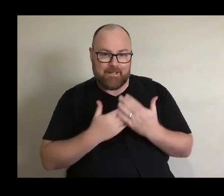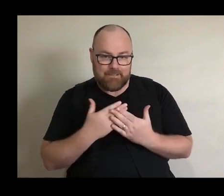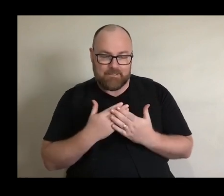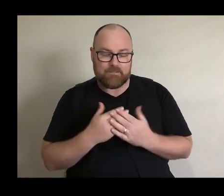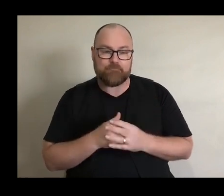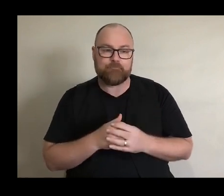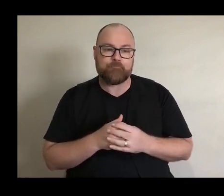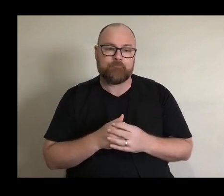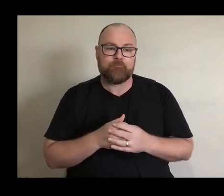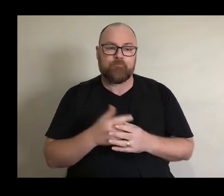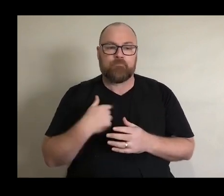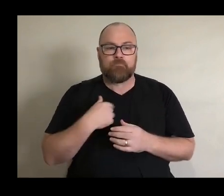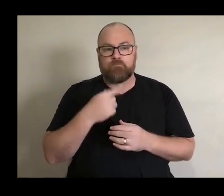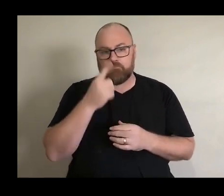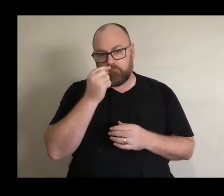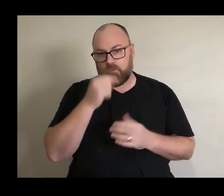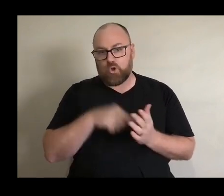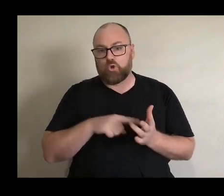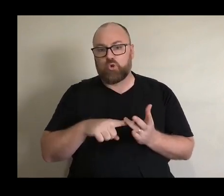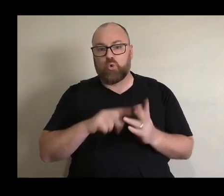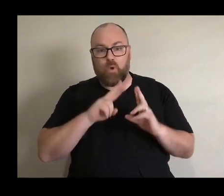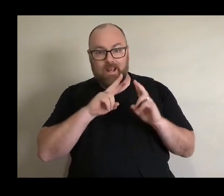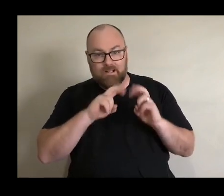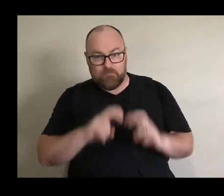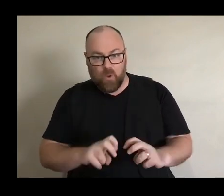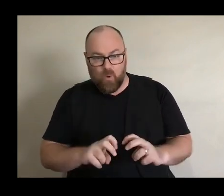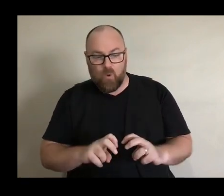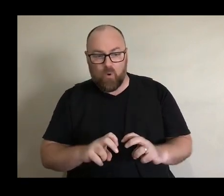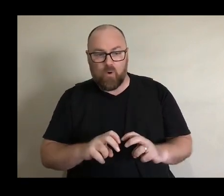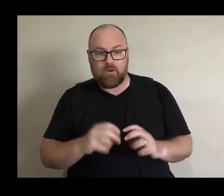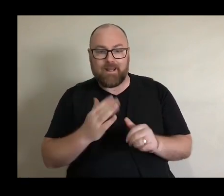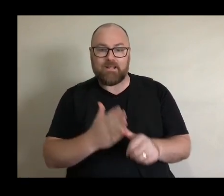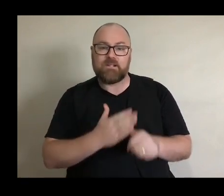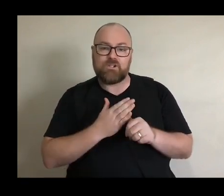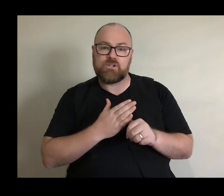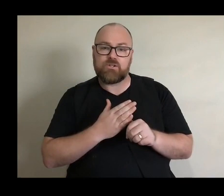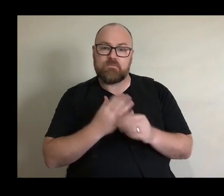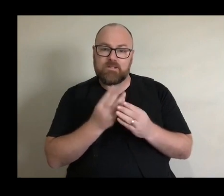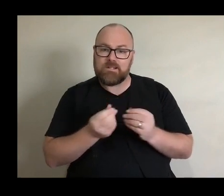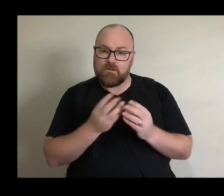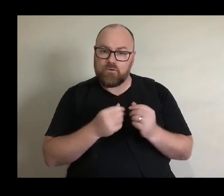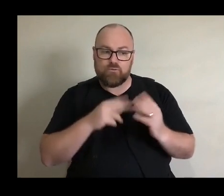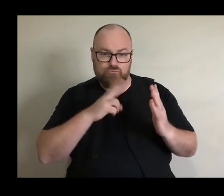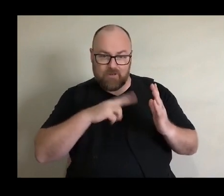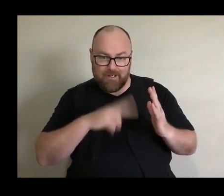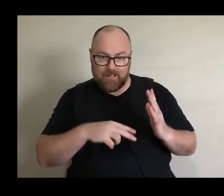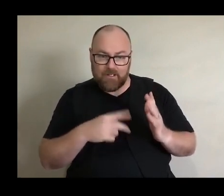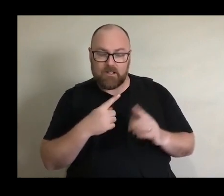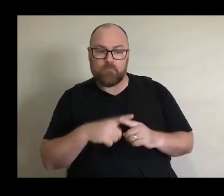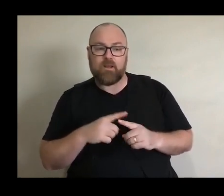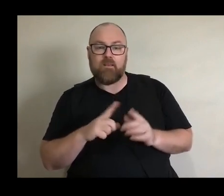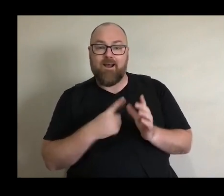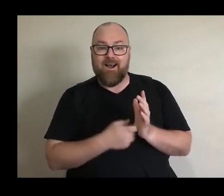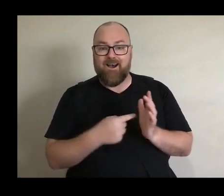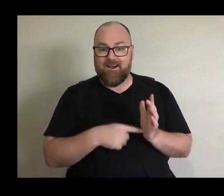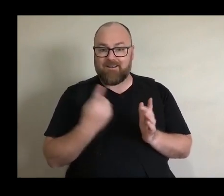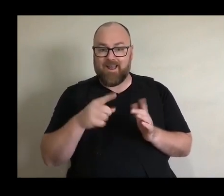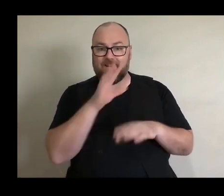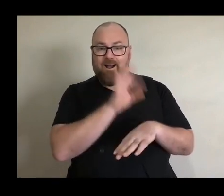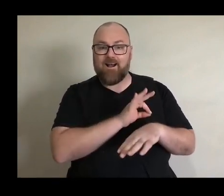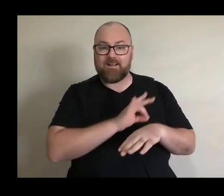to explore the potential of an Indigenous materialist reading of art and architecture towards the efforts